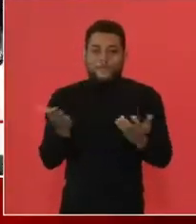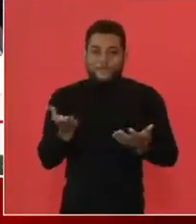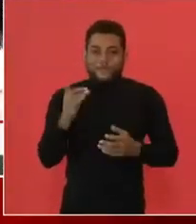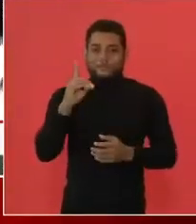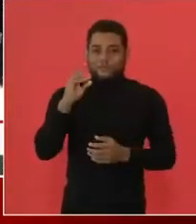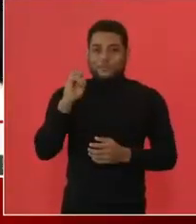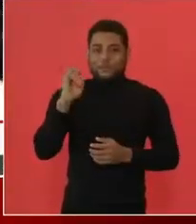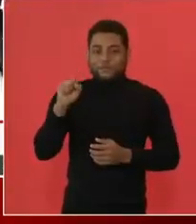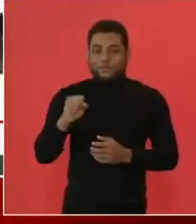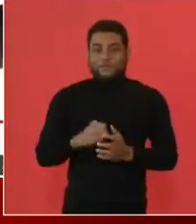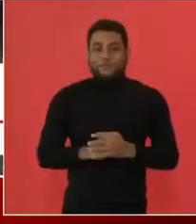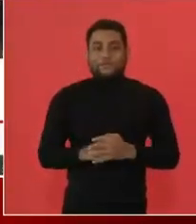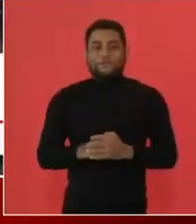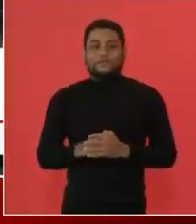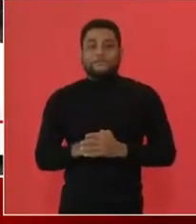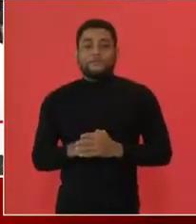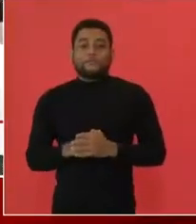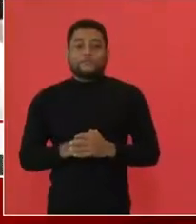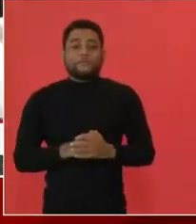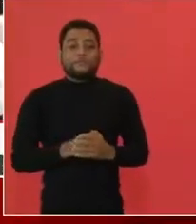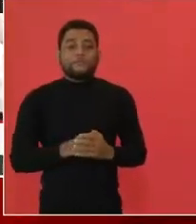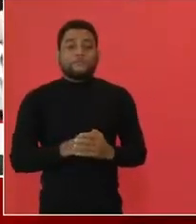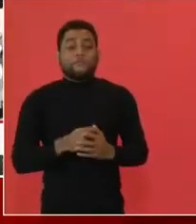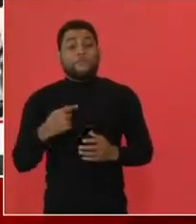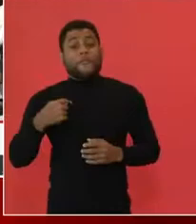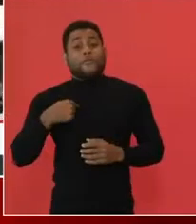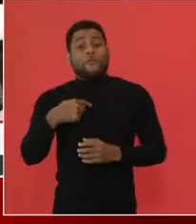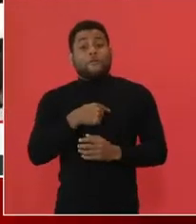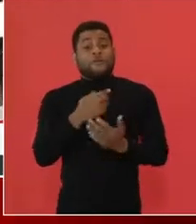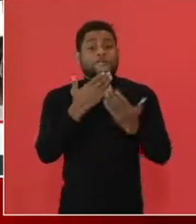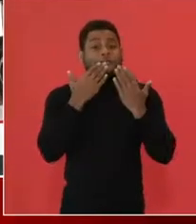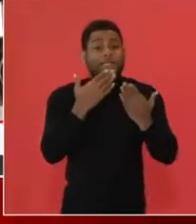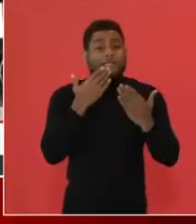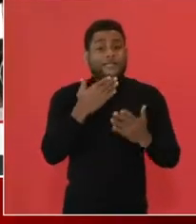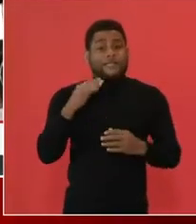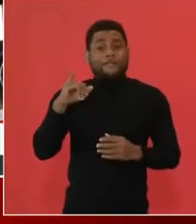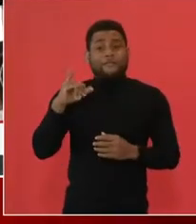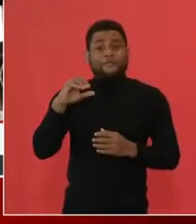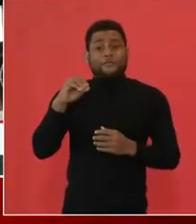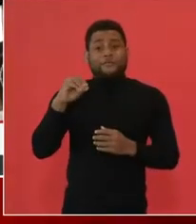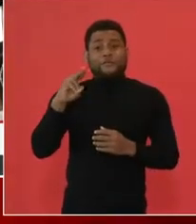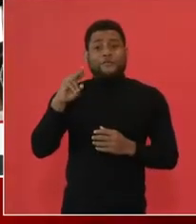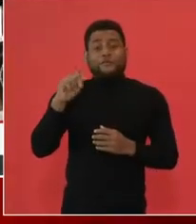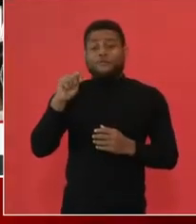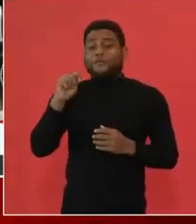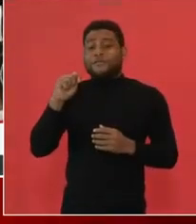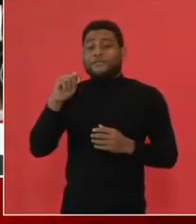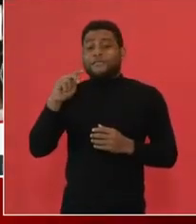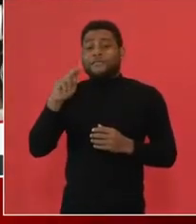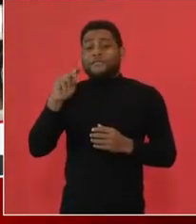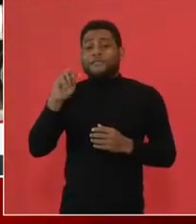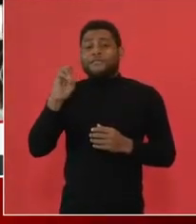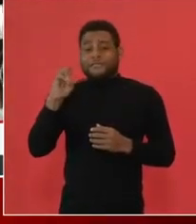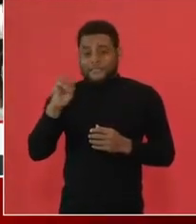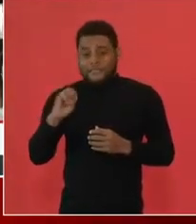So I want to thank Director Unique Morris Hughes for her outstanding leadership.